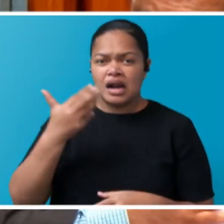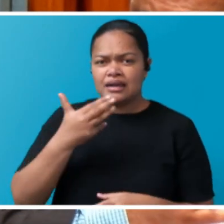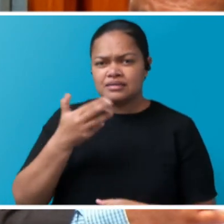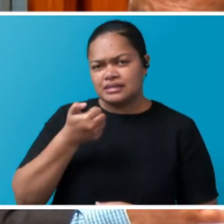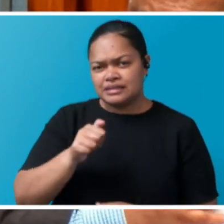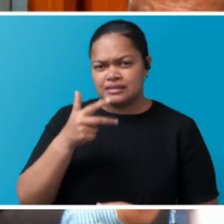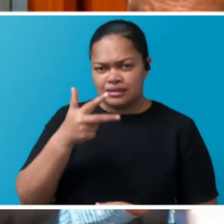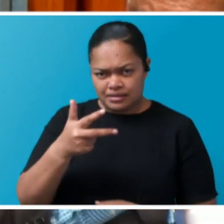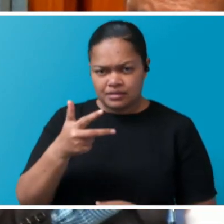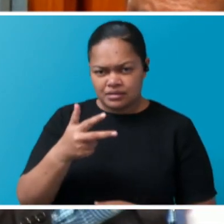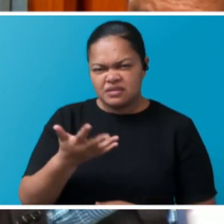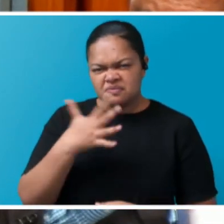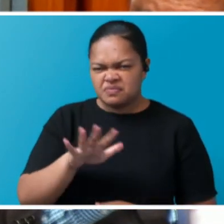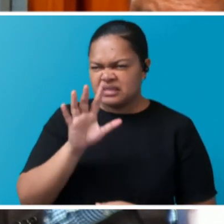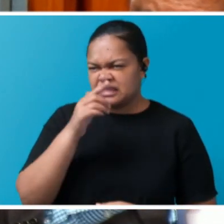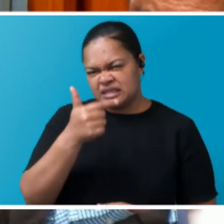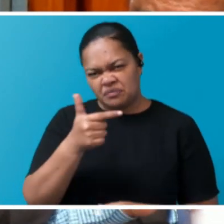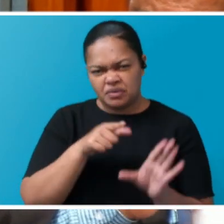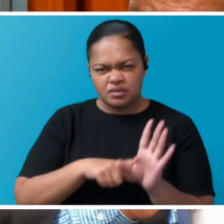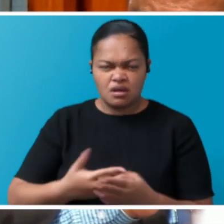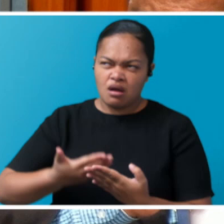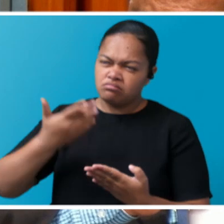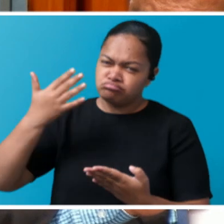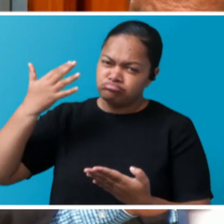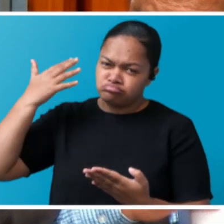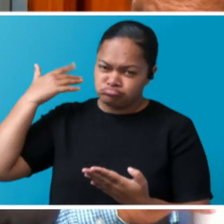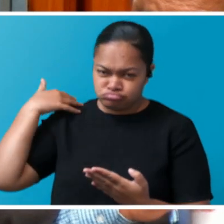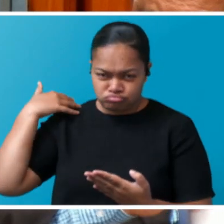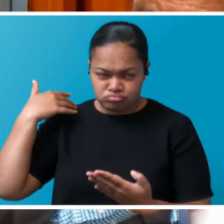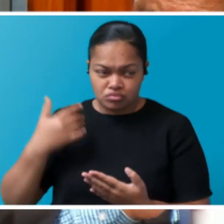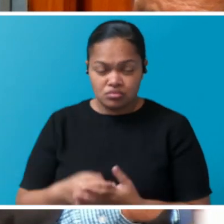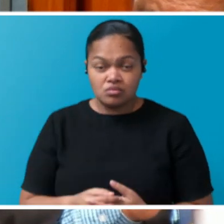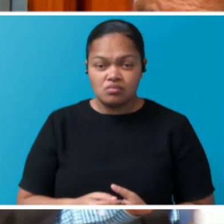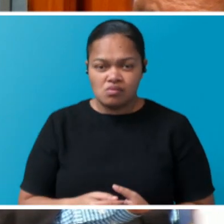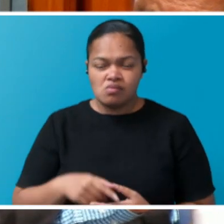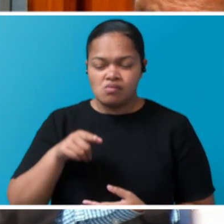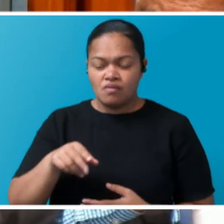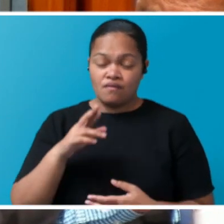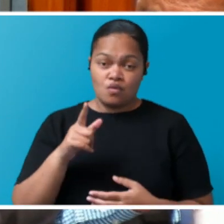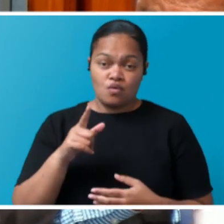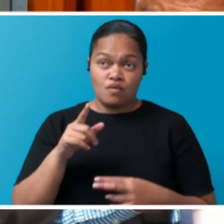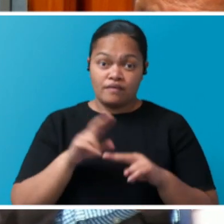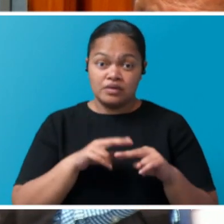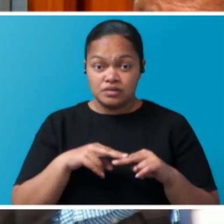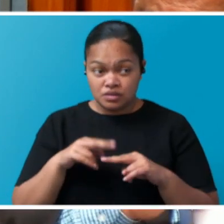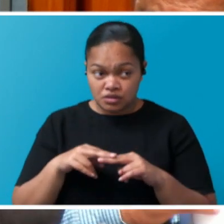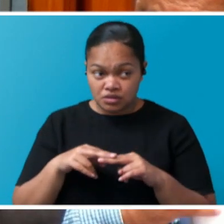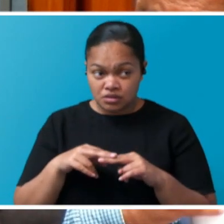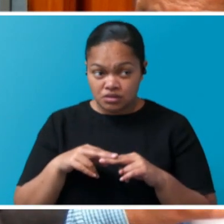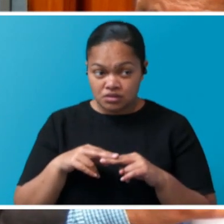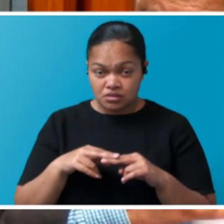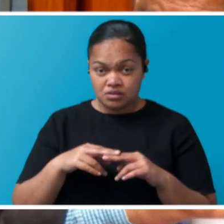about 57 years ago. It was initially intended to serve Fiji Sugar Corporation and Lautoka City